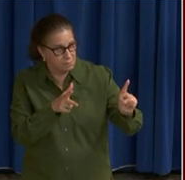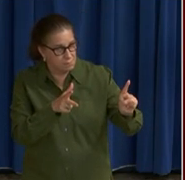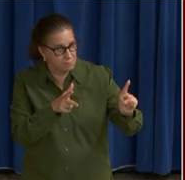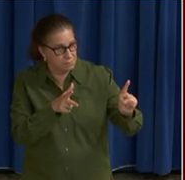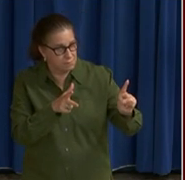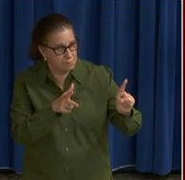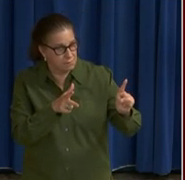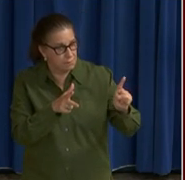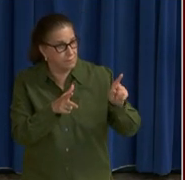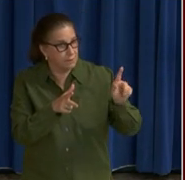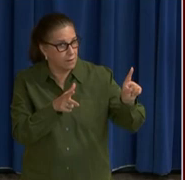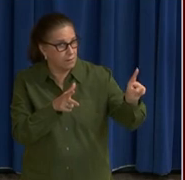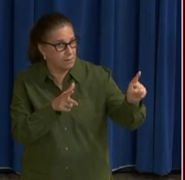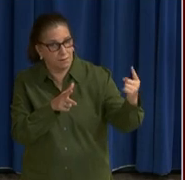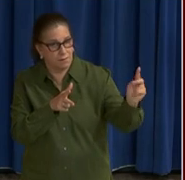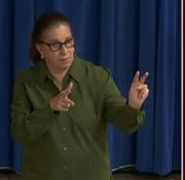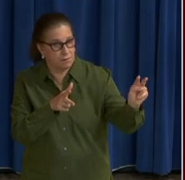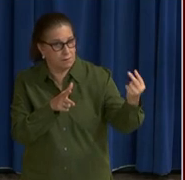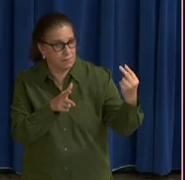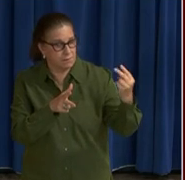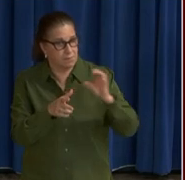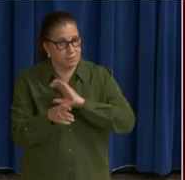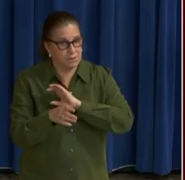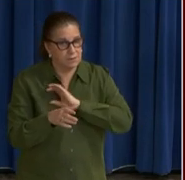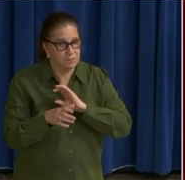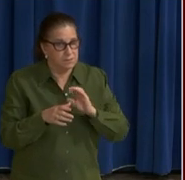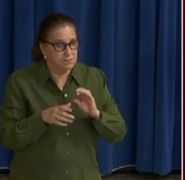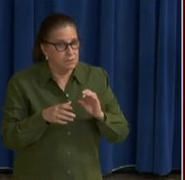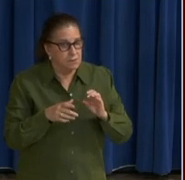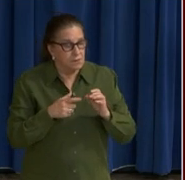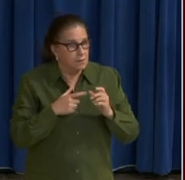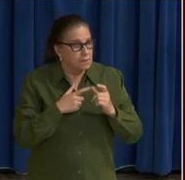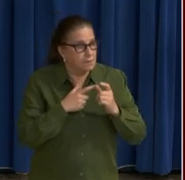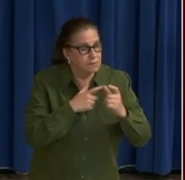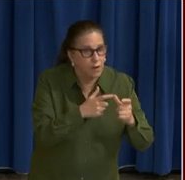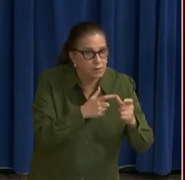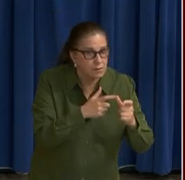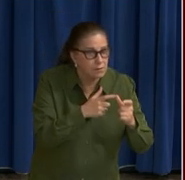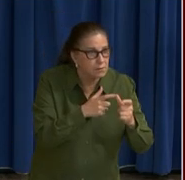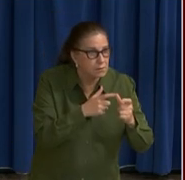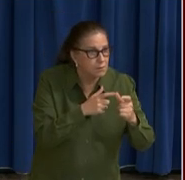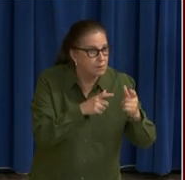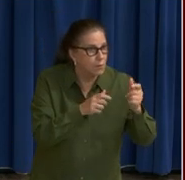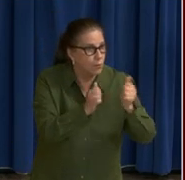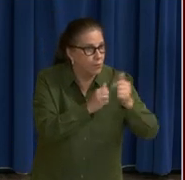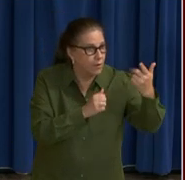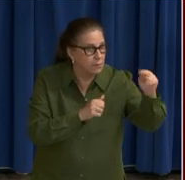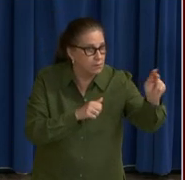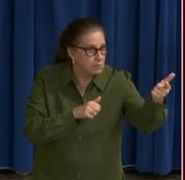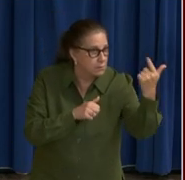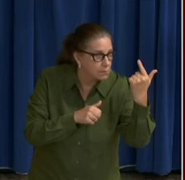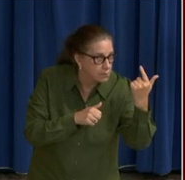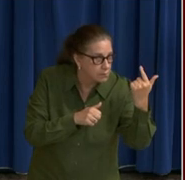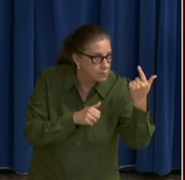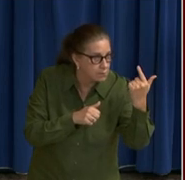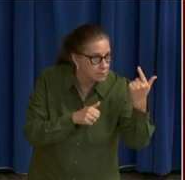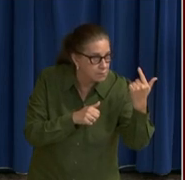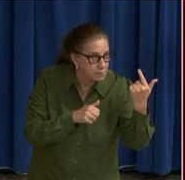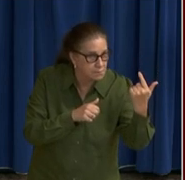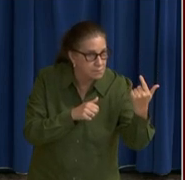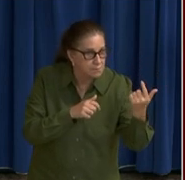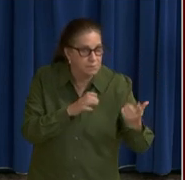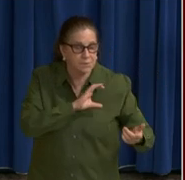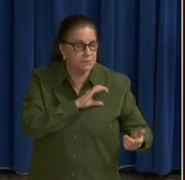around, that's when Deon Kay approached him and displayed a handgun. And in response to that, the officer fired 1